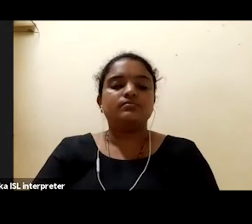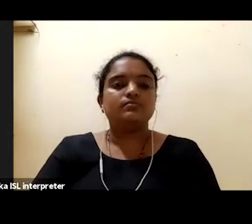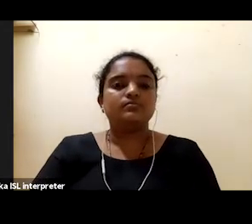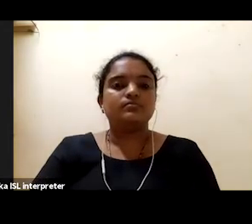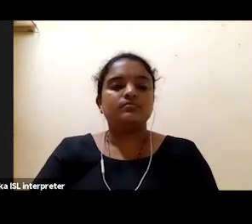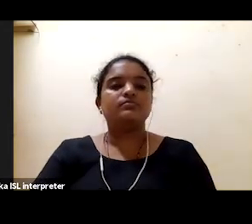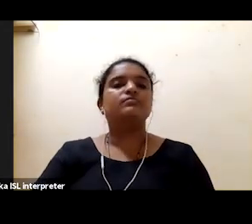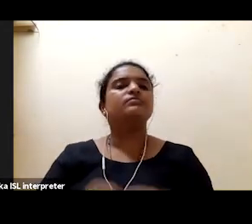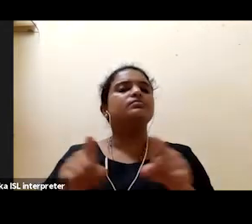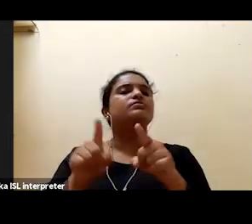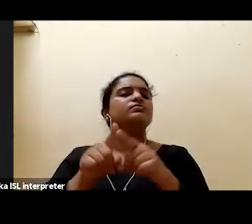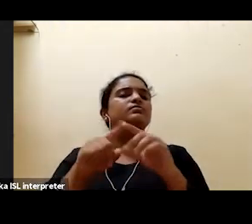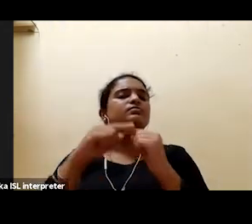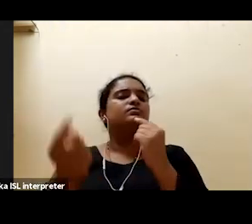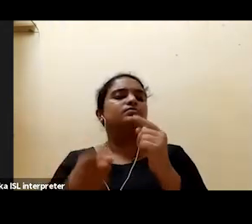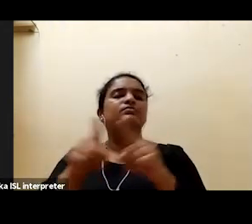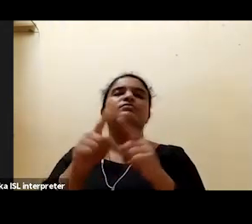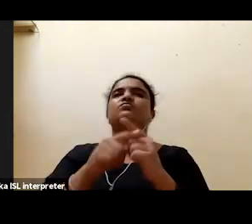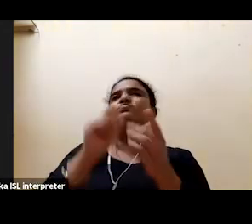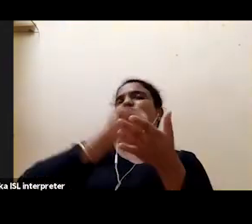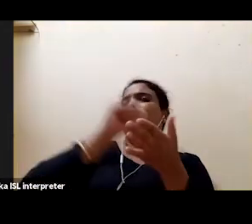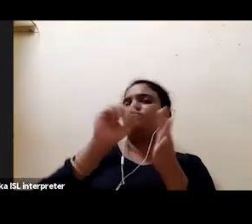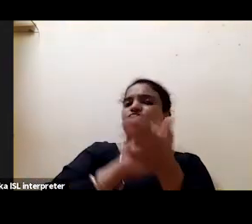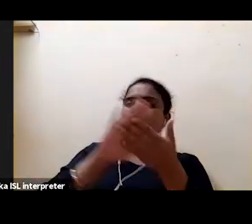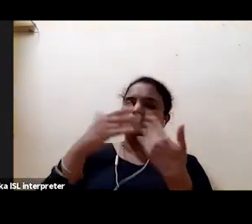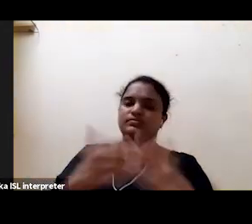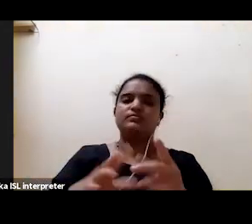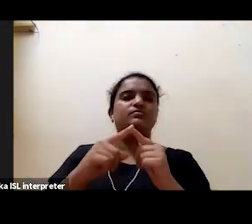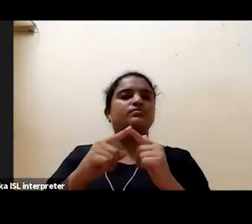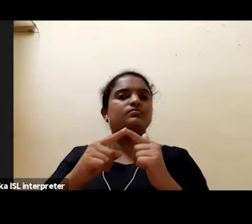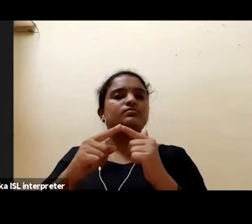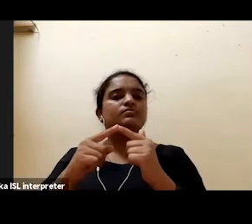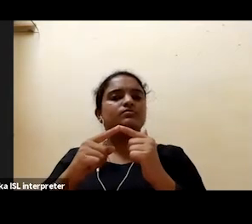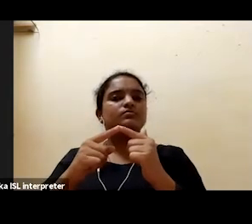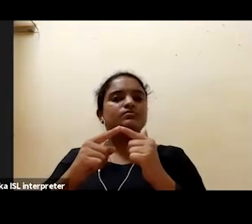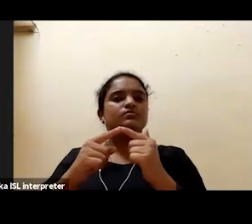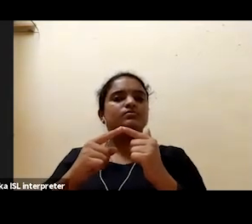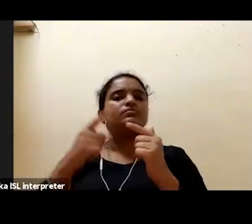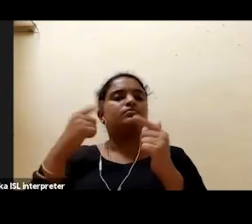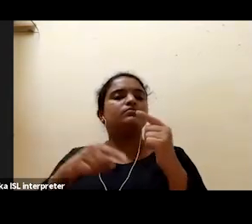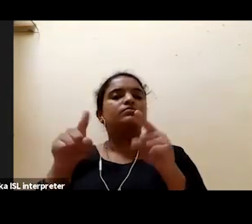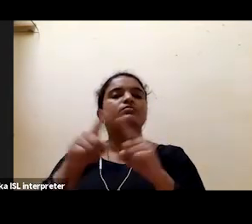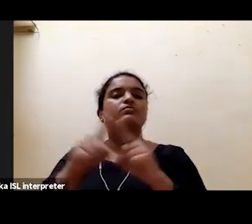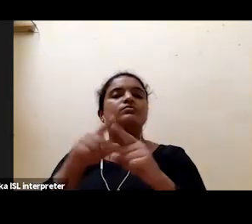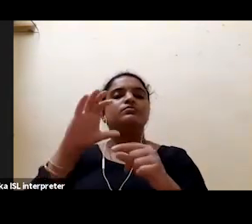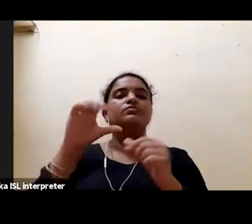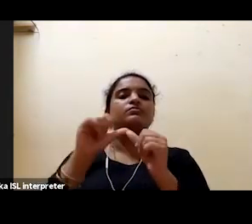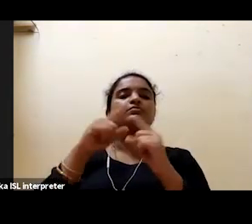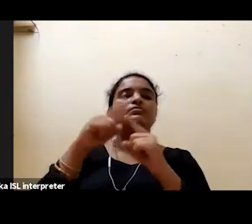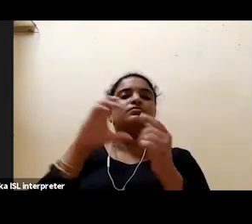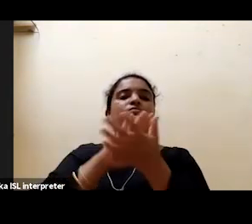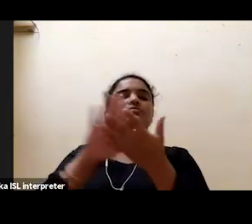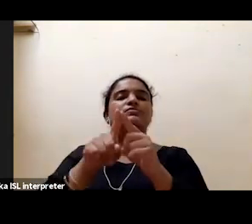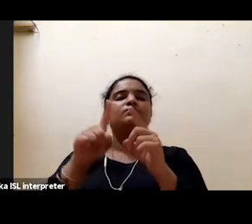Then of course, you've written your post and everything, but and then you have to come up with a really catchy headline, because especially